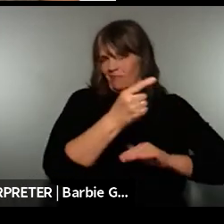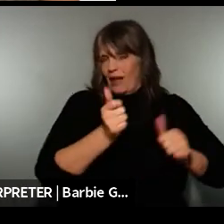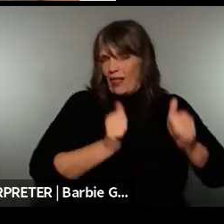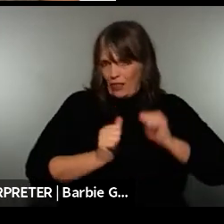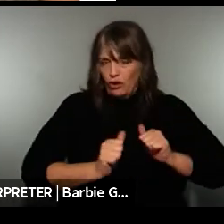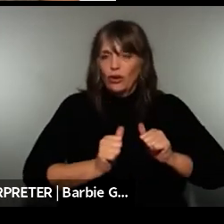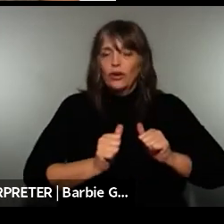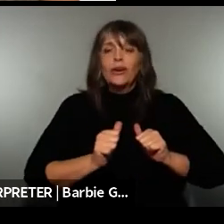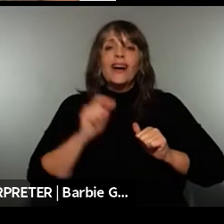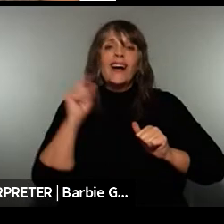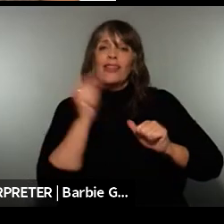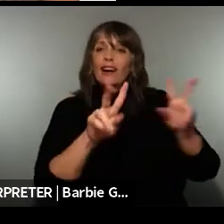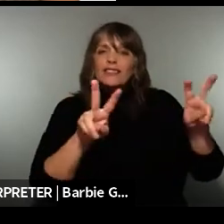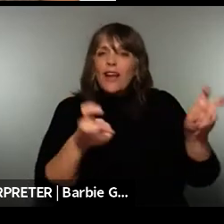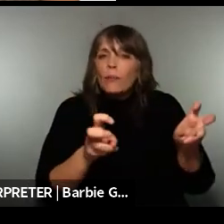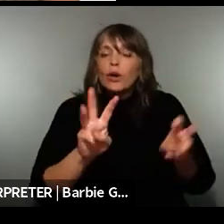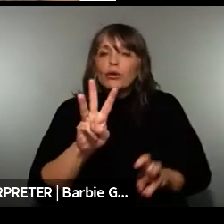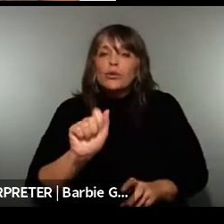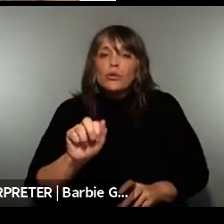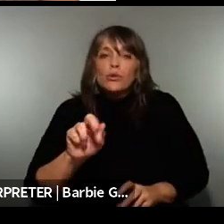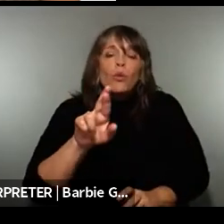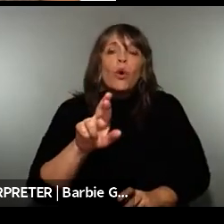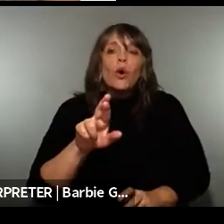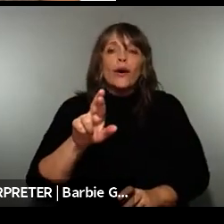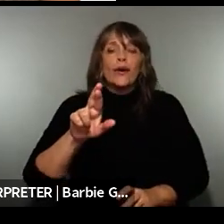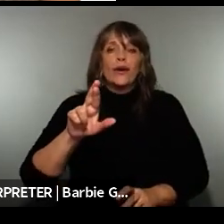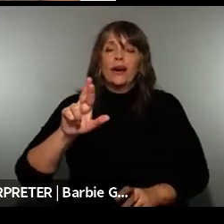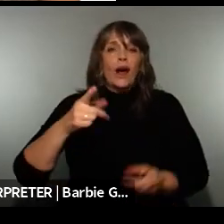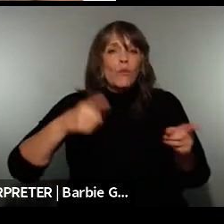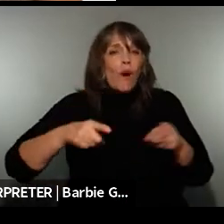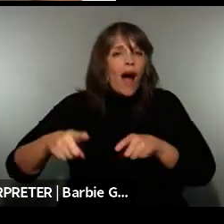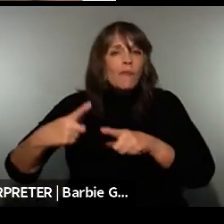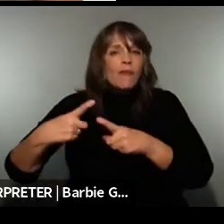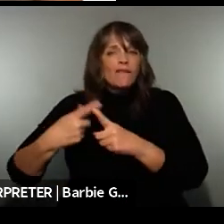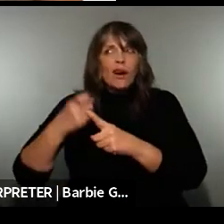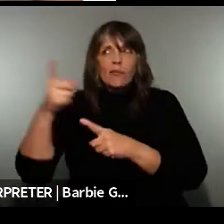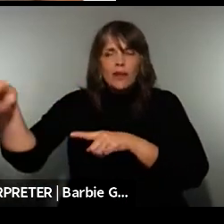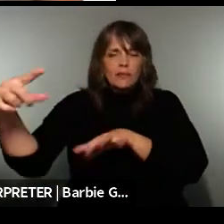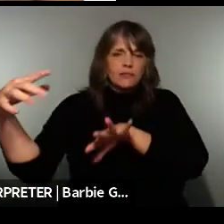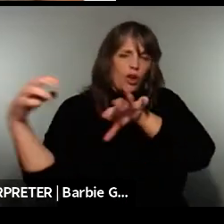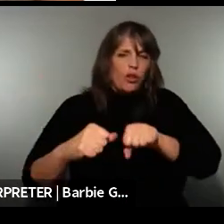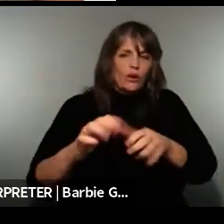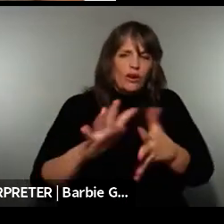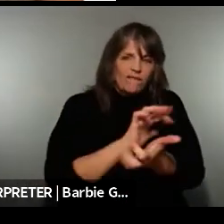war and like legacies of colonial violence, shocking, on brand.